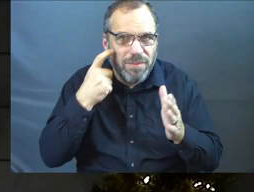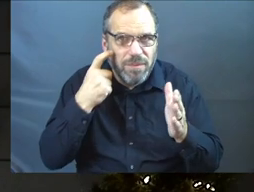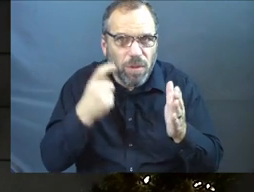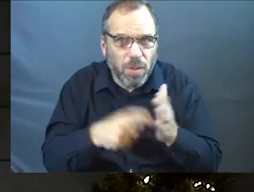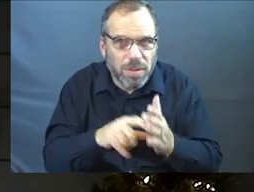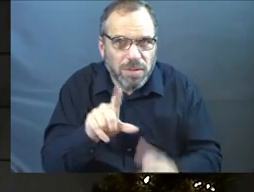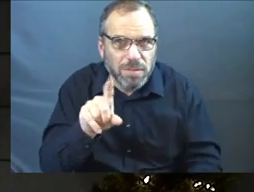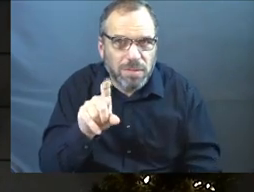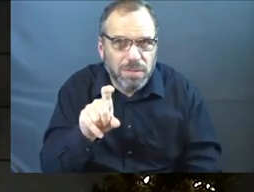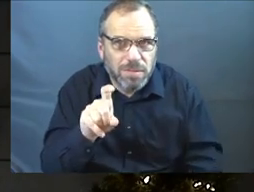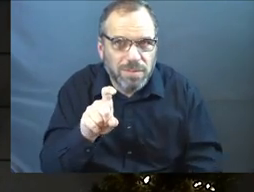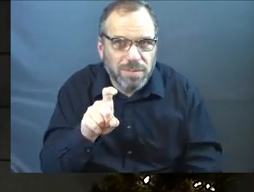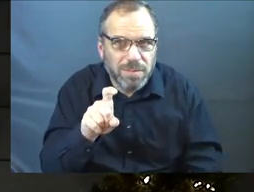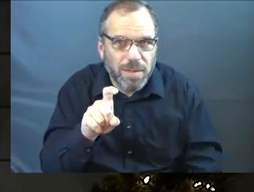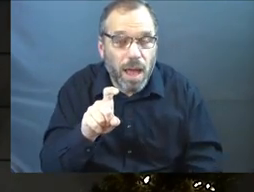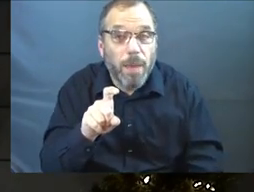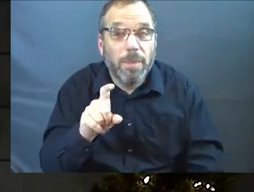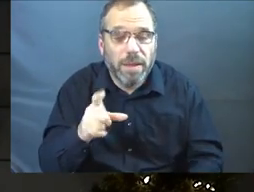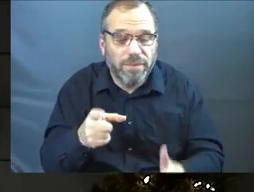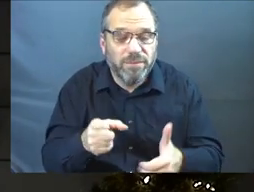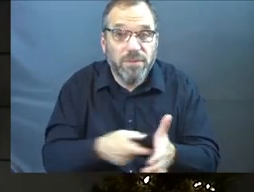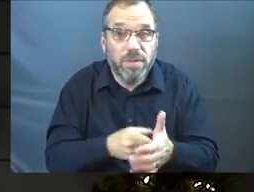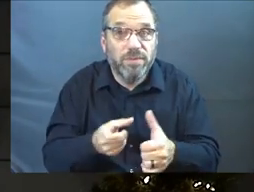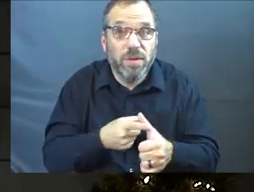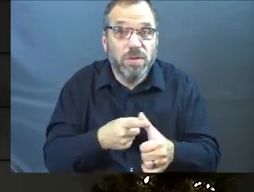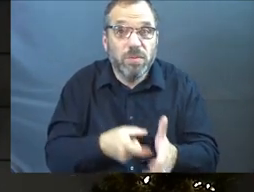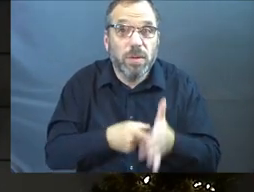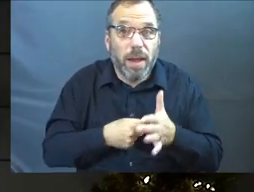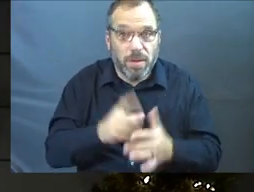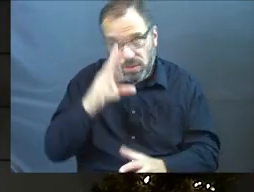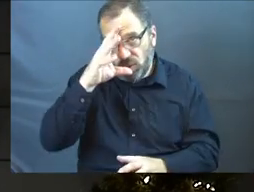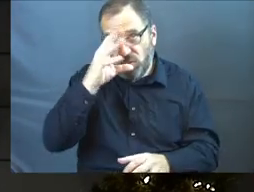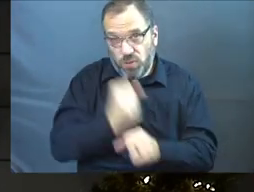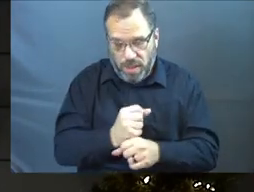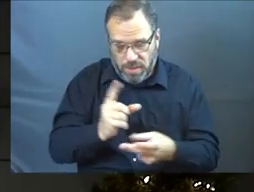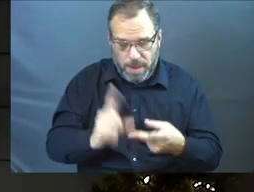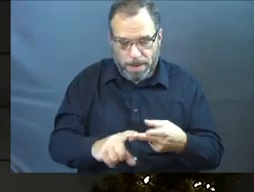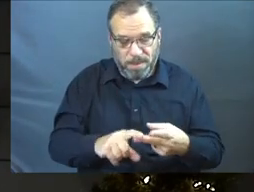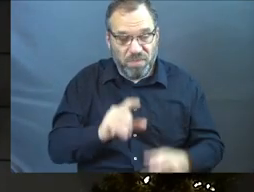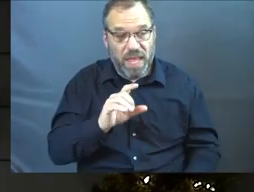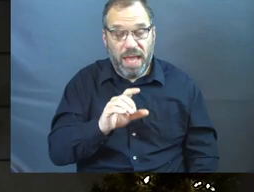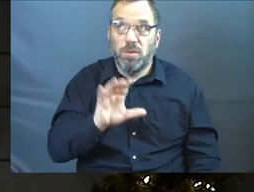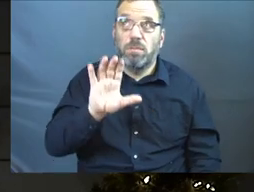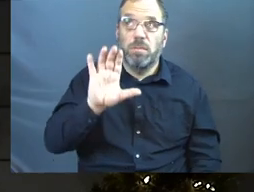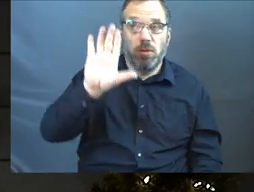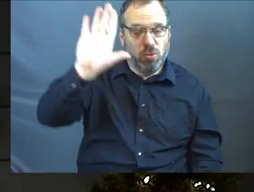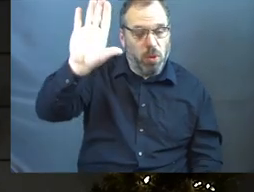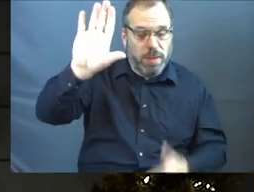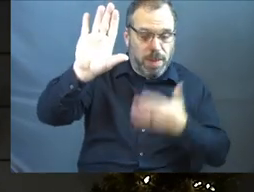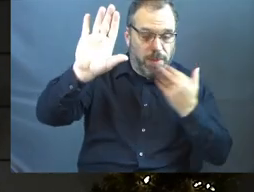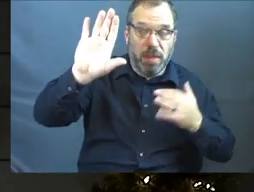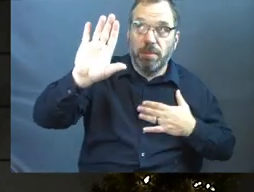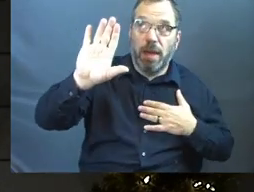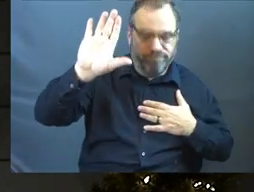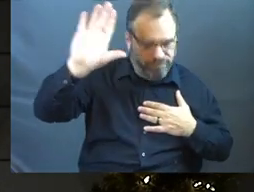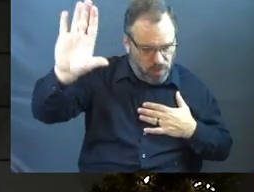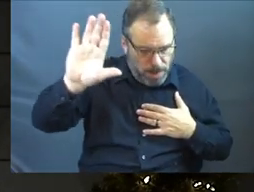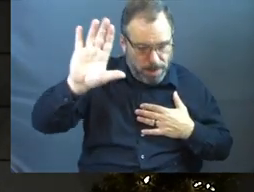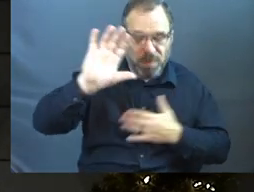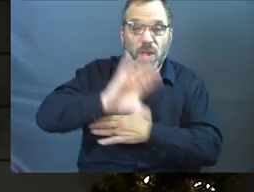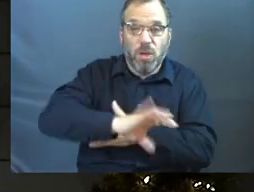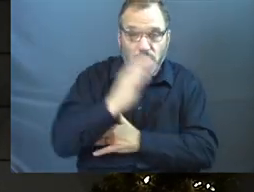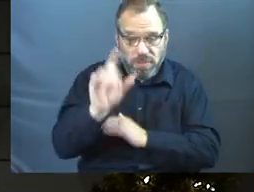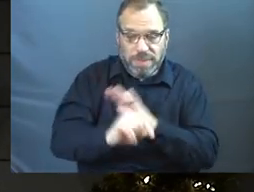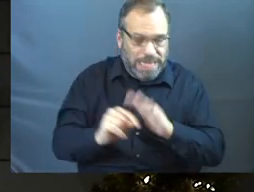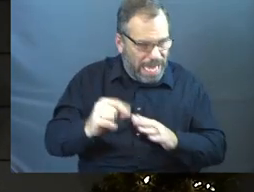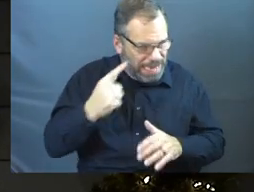church? But it takes trust. It takes saying, hey, your way's better than mine, God. In the Christmas